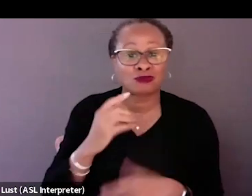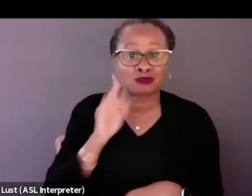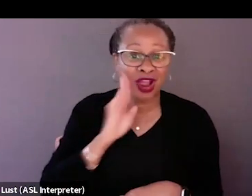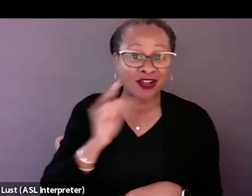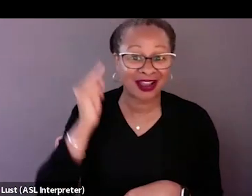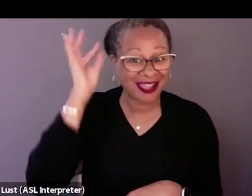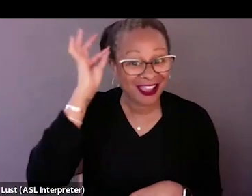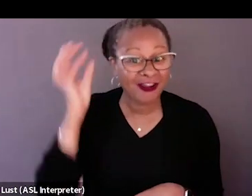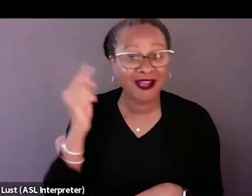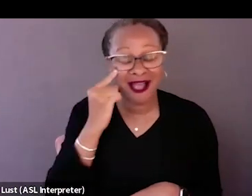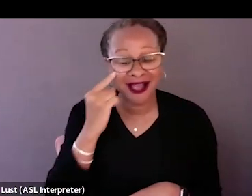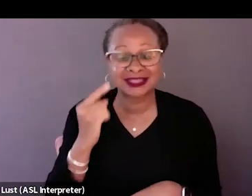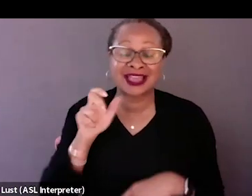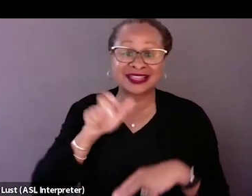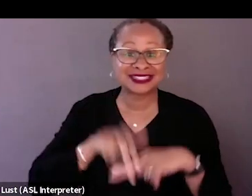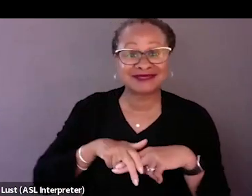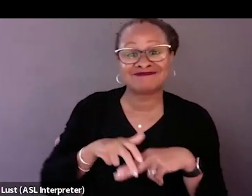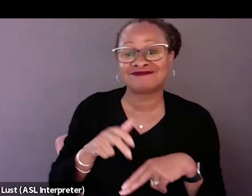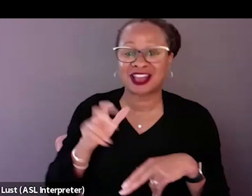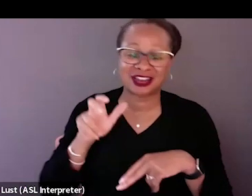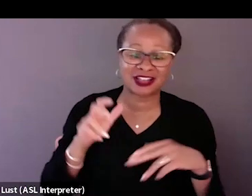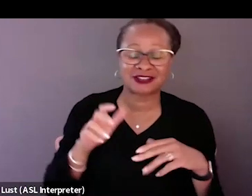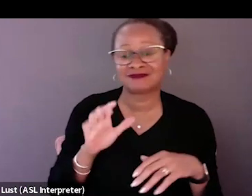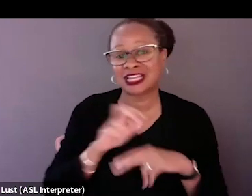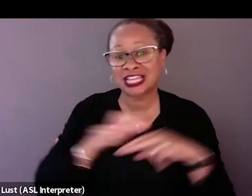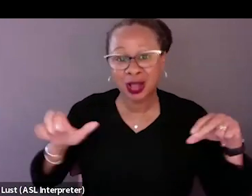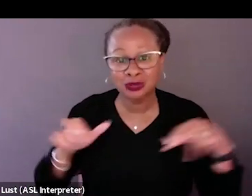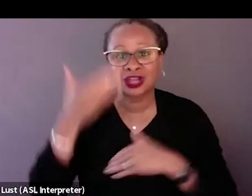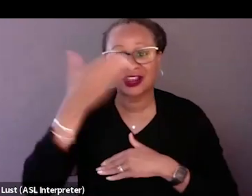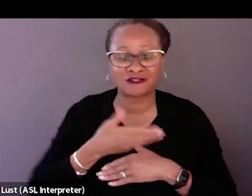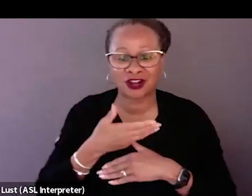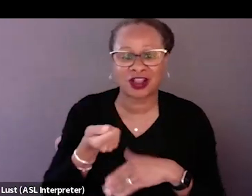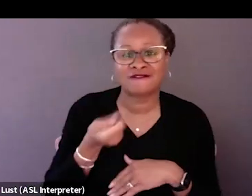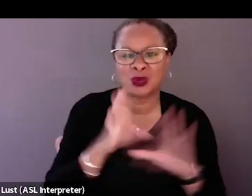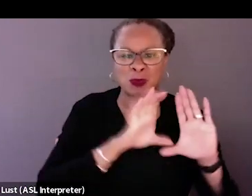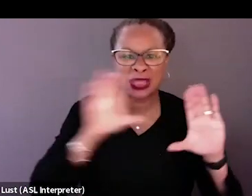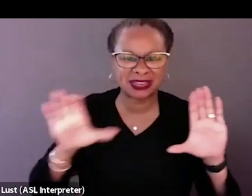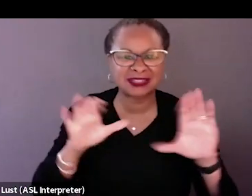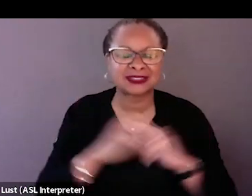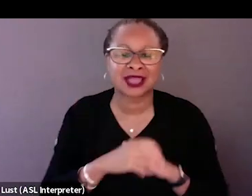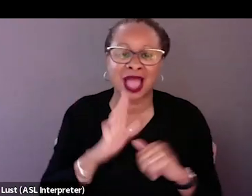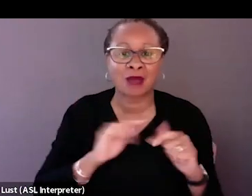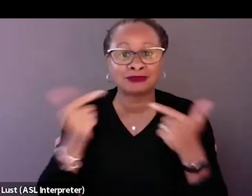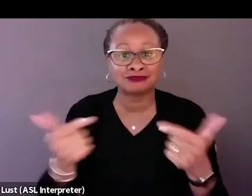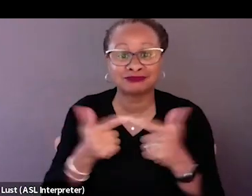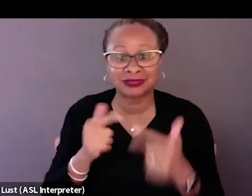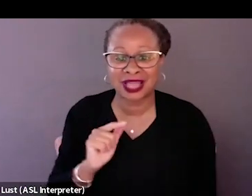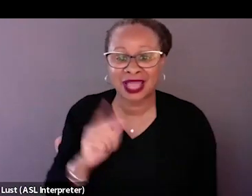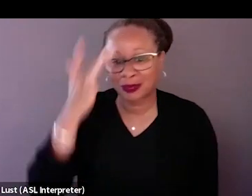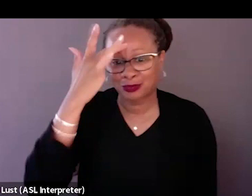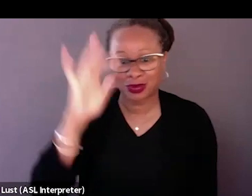burgundy sweater and sitting on a camel-colored couch in front of a few paintings. I'm going to pass it off to the